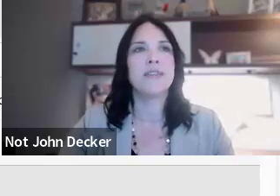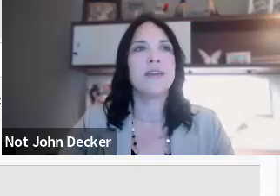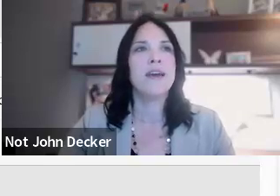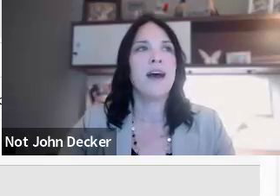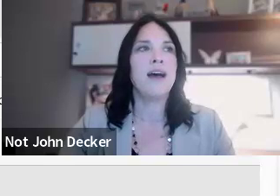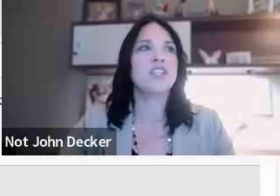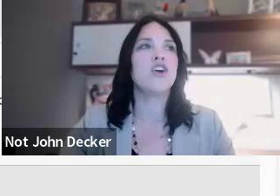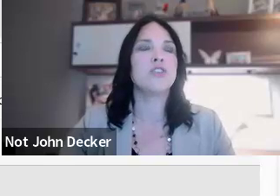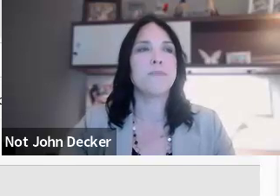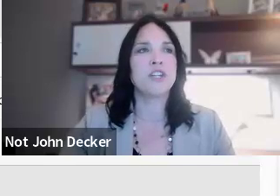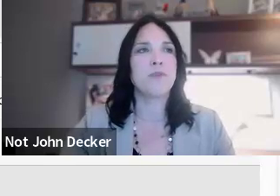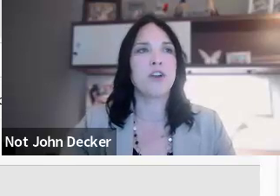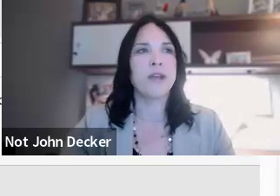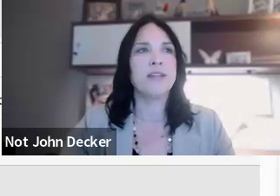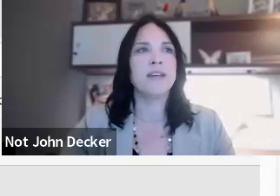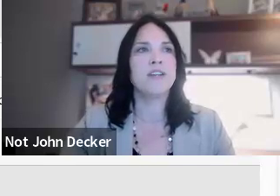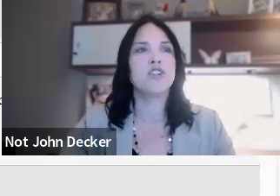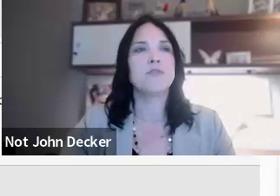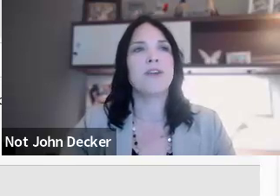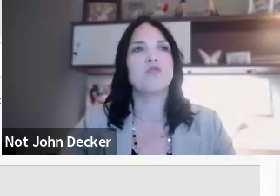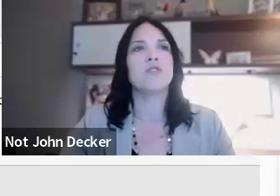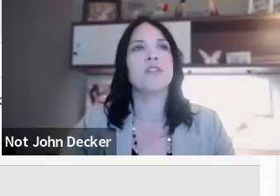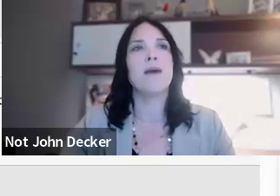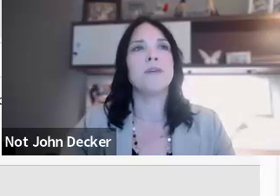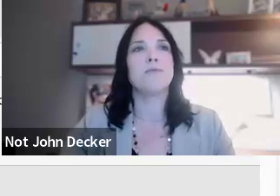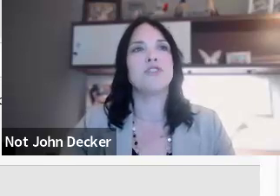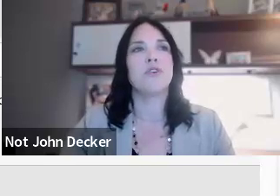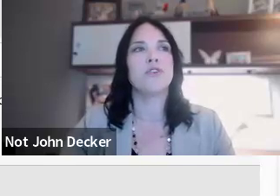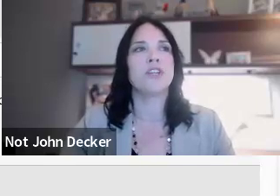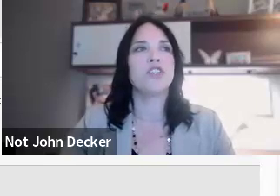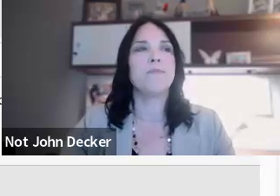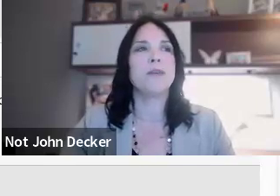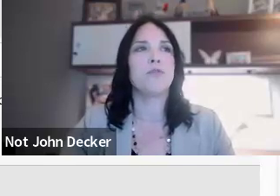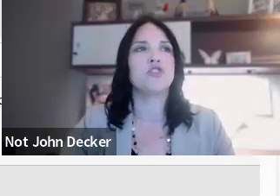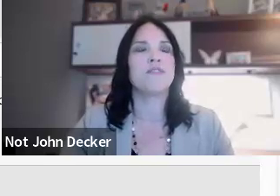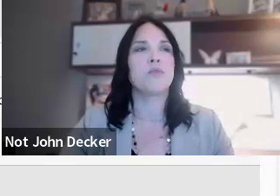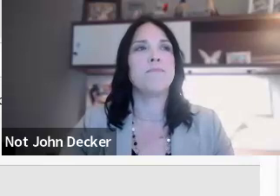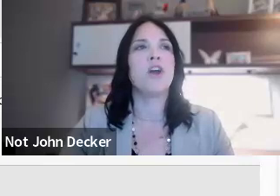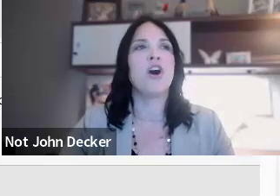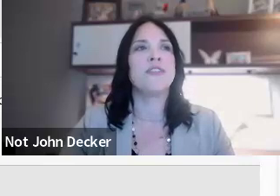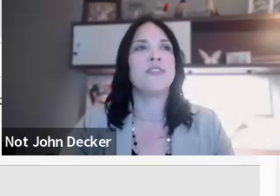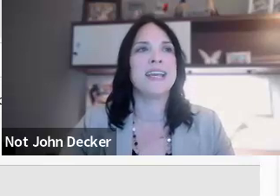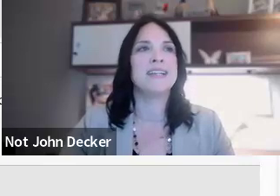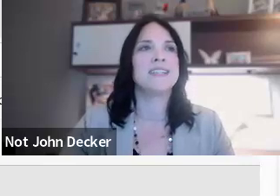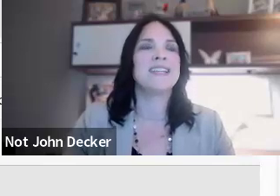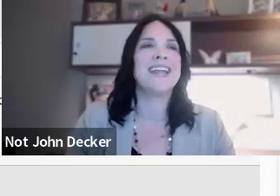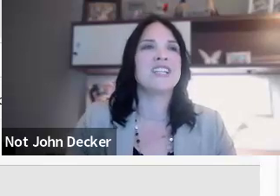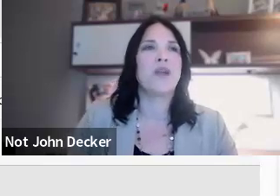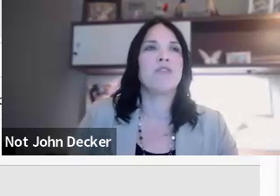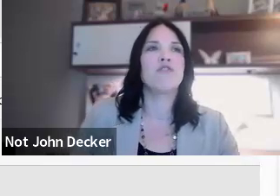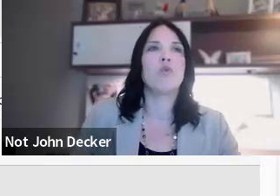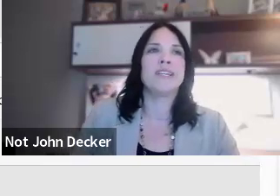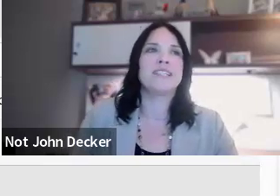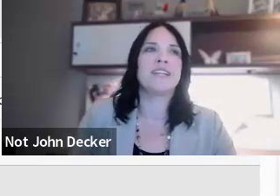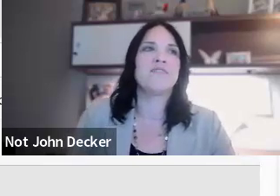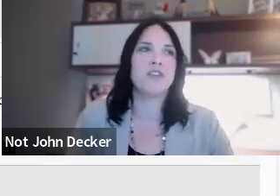May 30th to earn the benchmark rate. Service providers will not be able to earn the QIP portion of the rate beyond this date until the